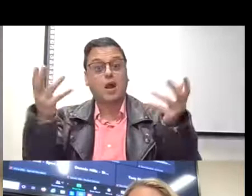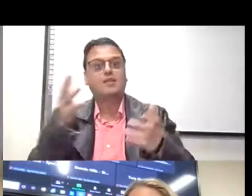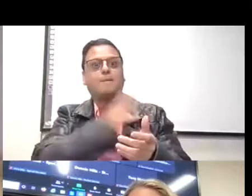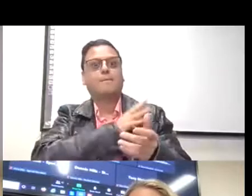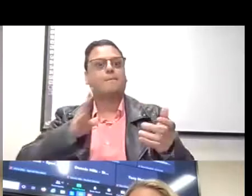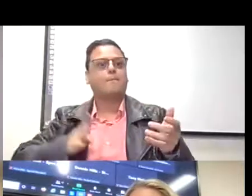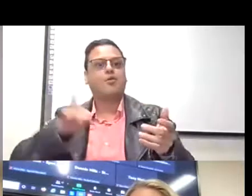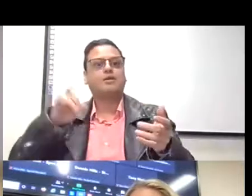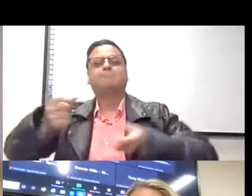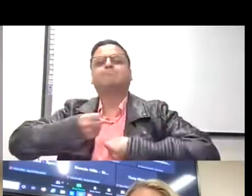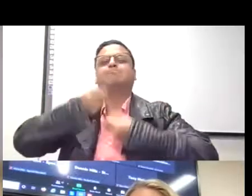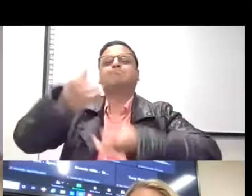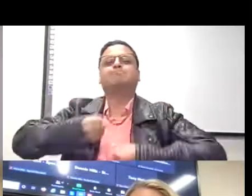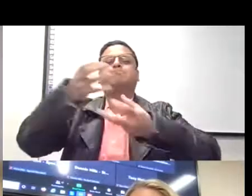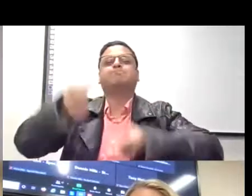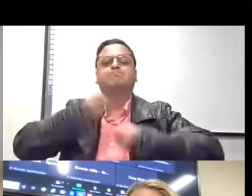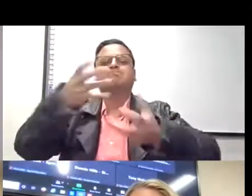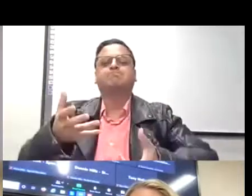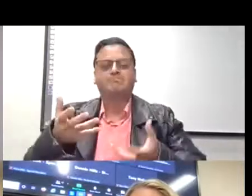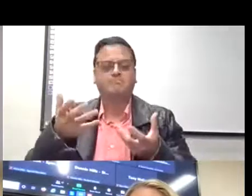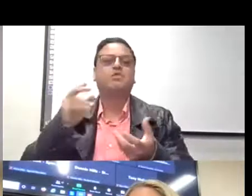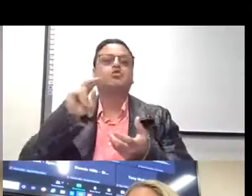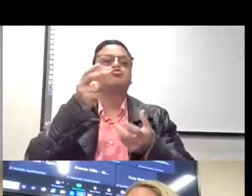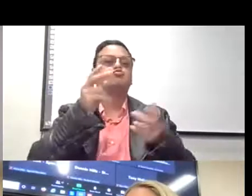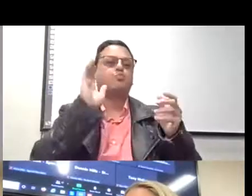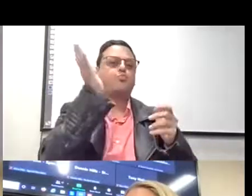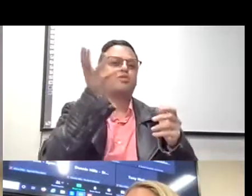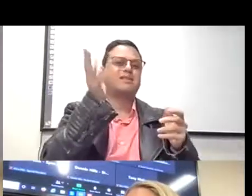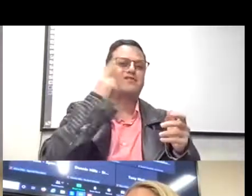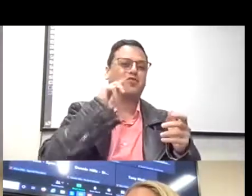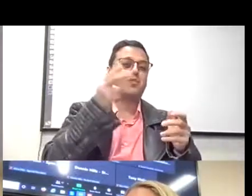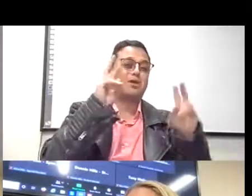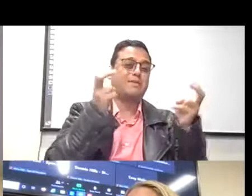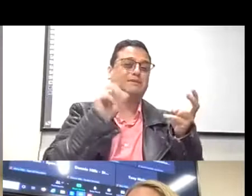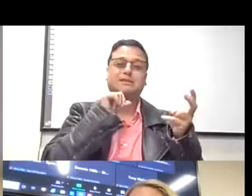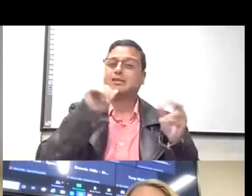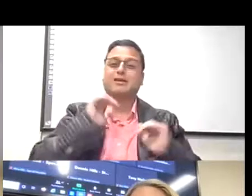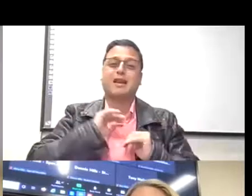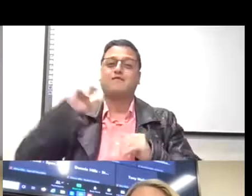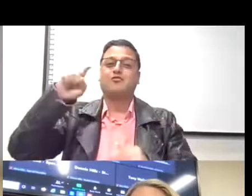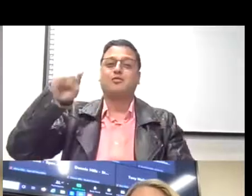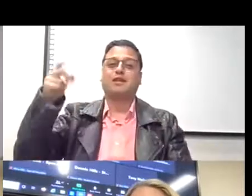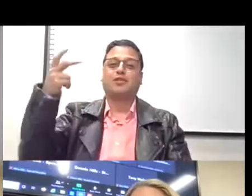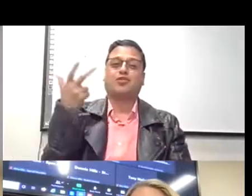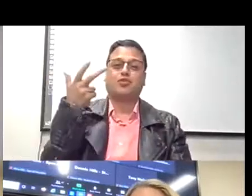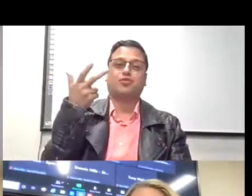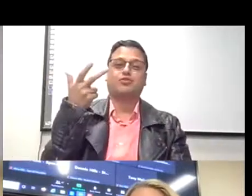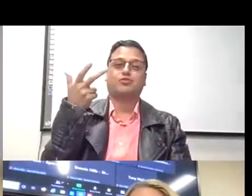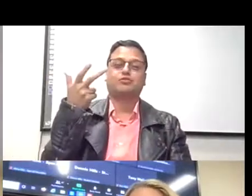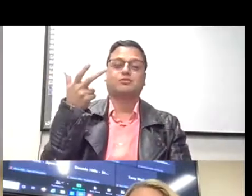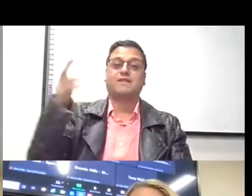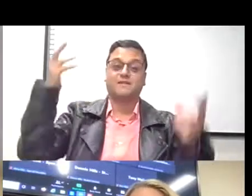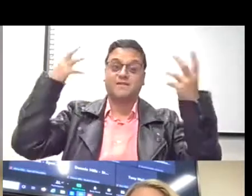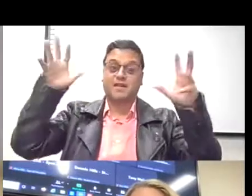say, Diego, 2 presentations on one topic is not enough. We need a third. And then at that point in